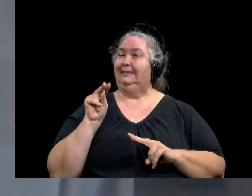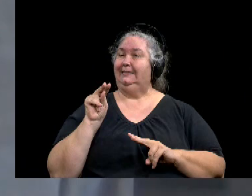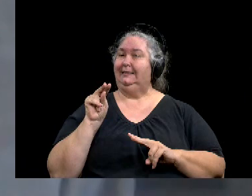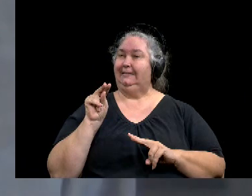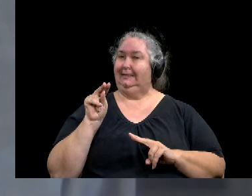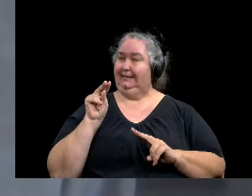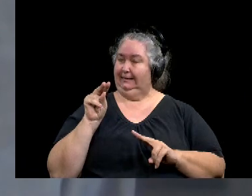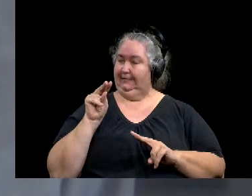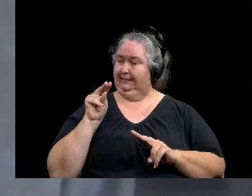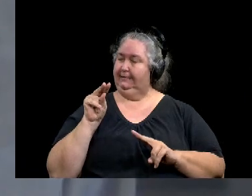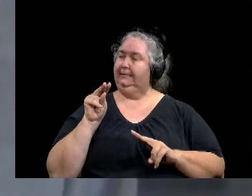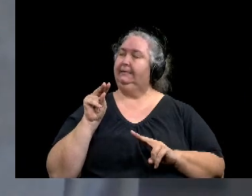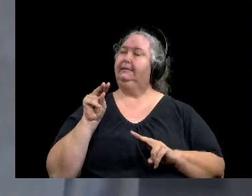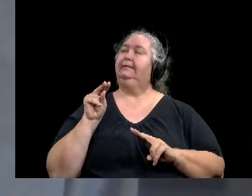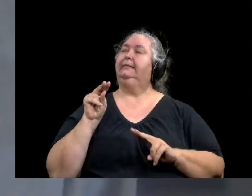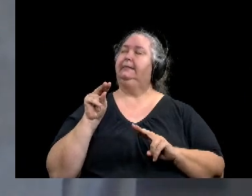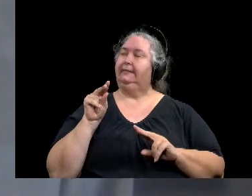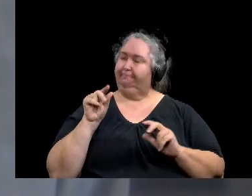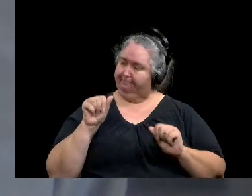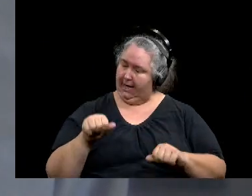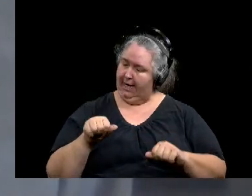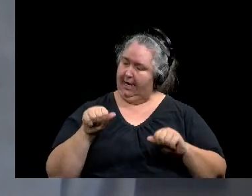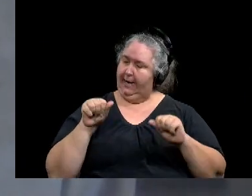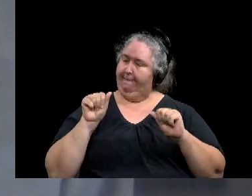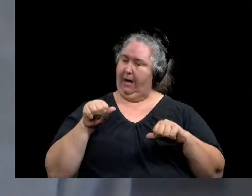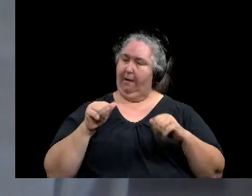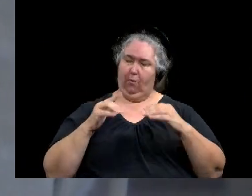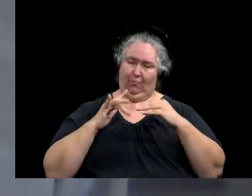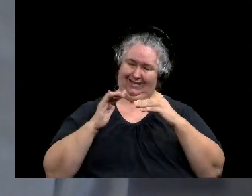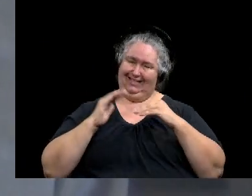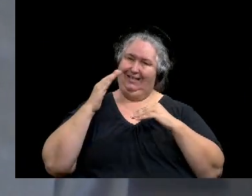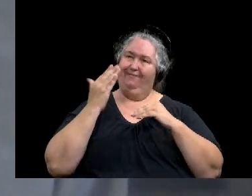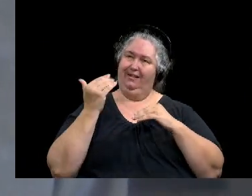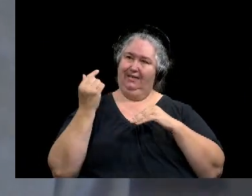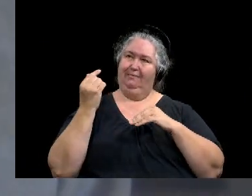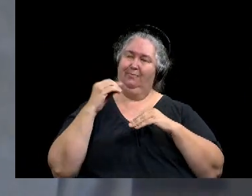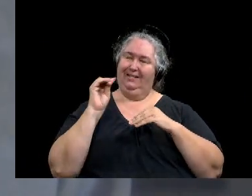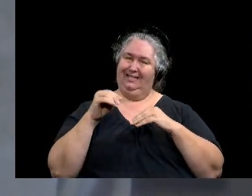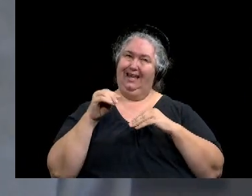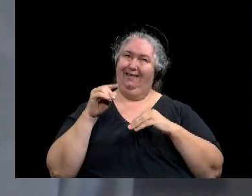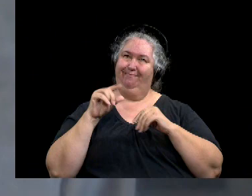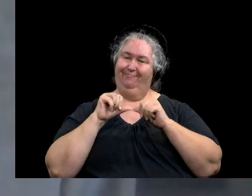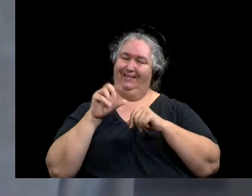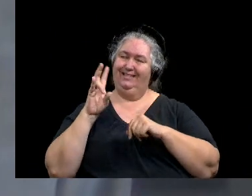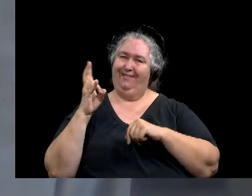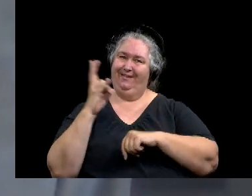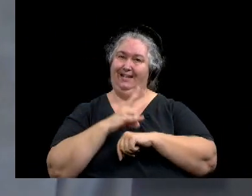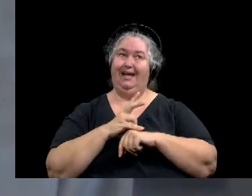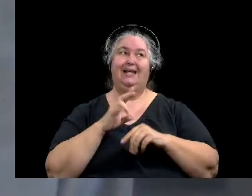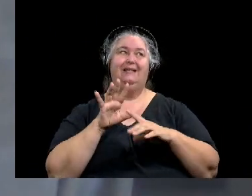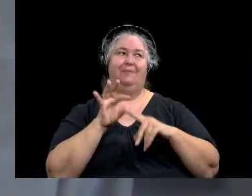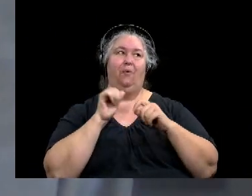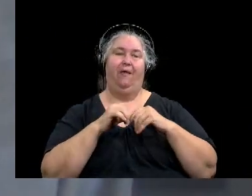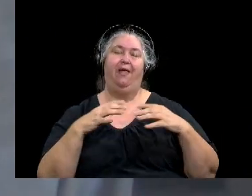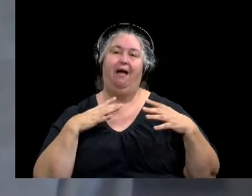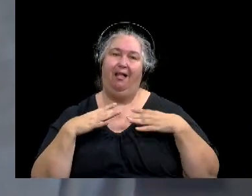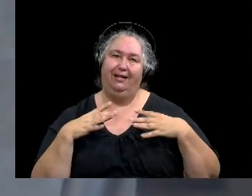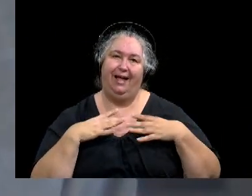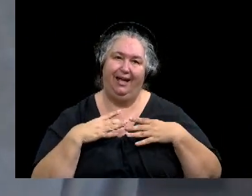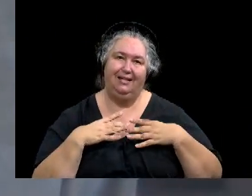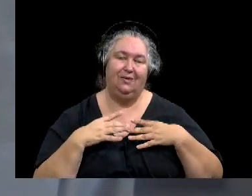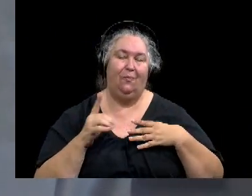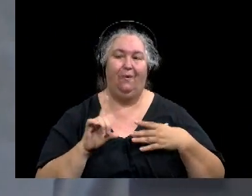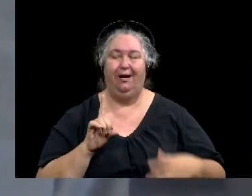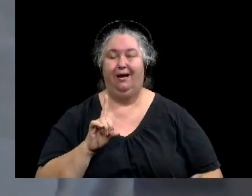high chance that we're going to exceed that 15% for 7 days, especially with the holidays coming up, where